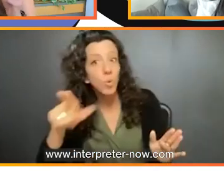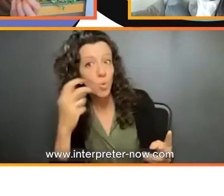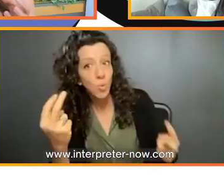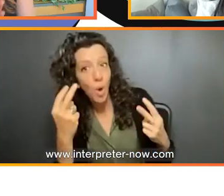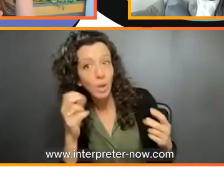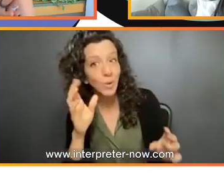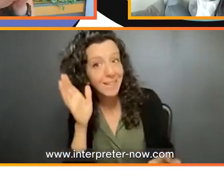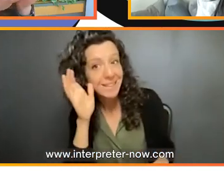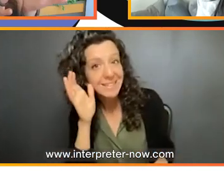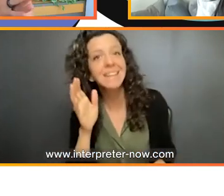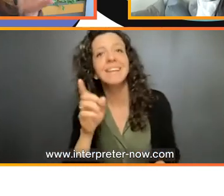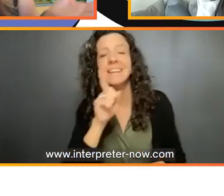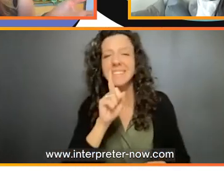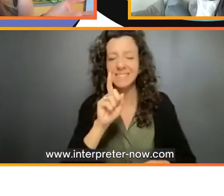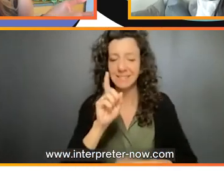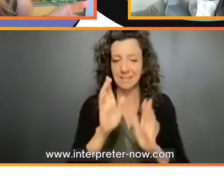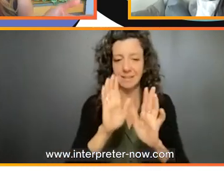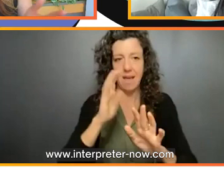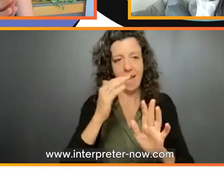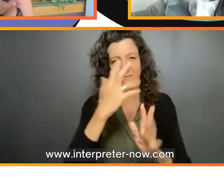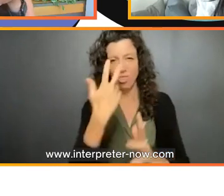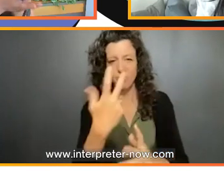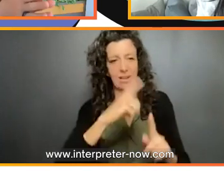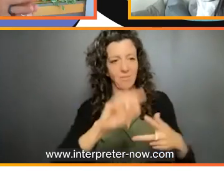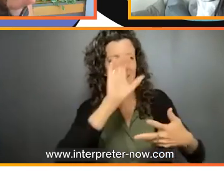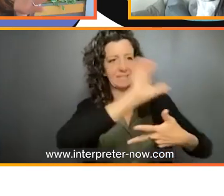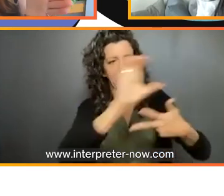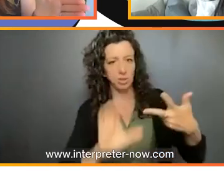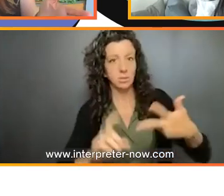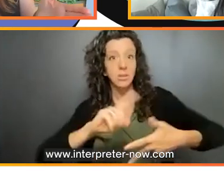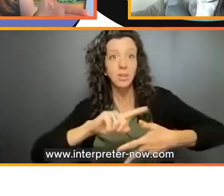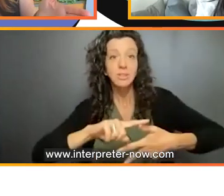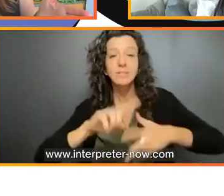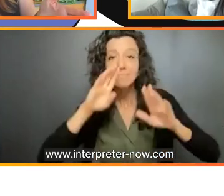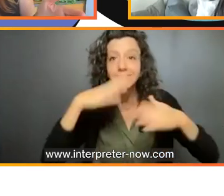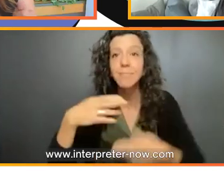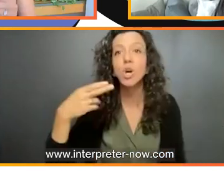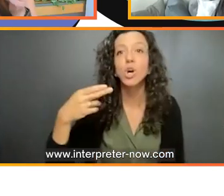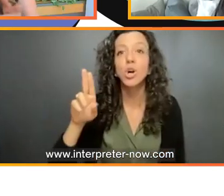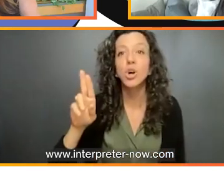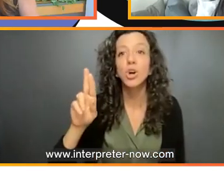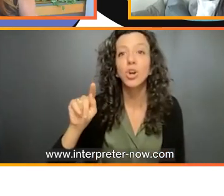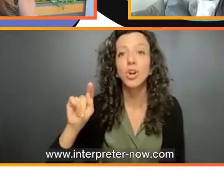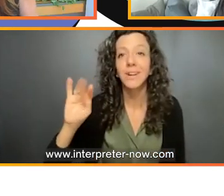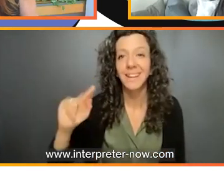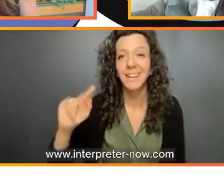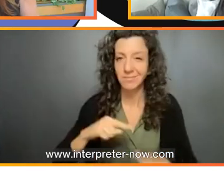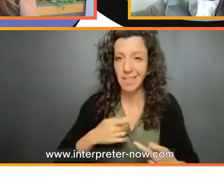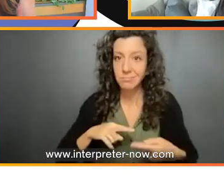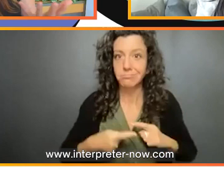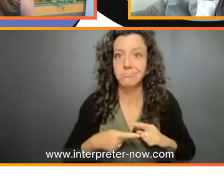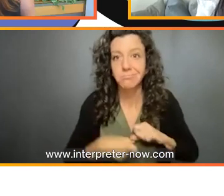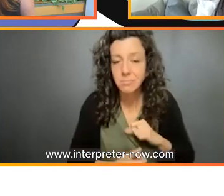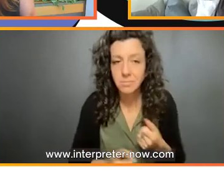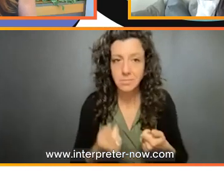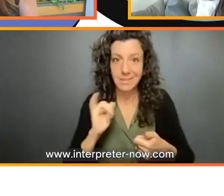The book is, for those of you who are listening or watching, is set up into 3 different pieces. And the first one is around hurting. It's